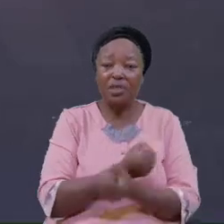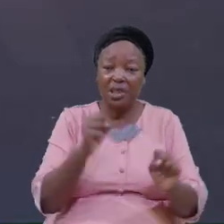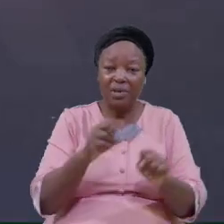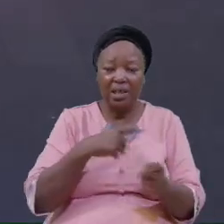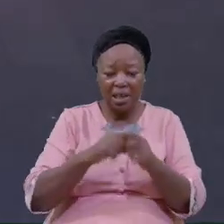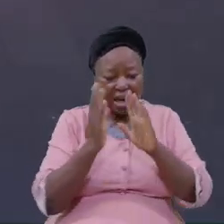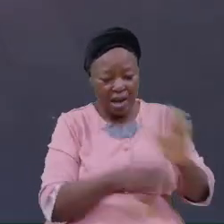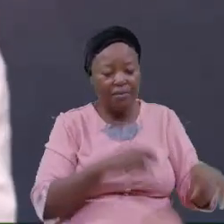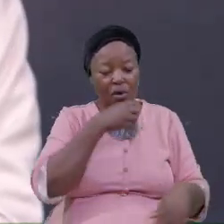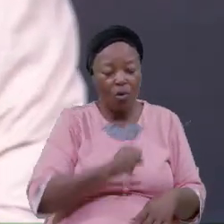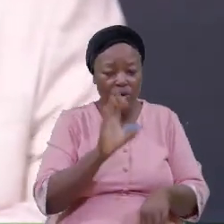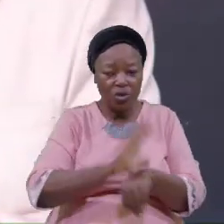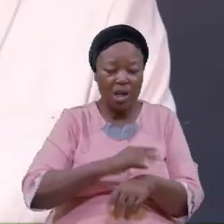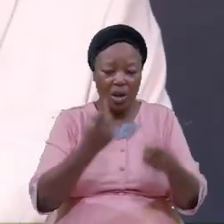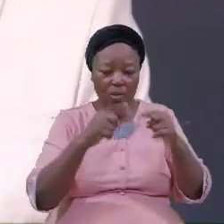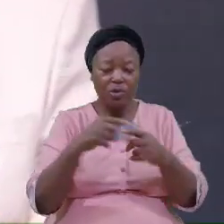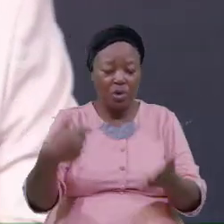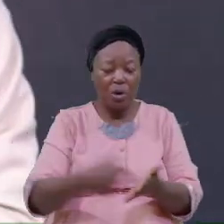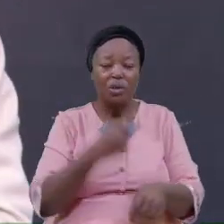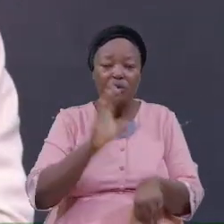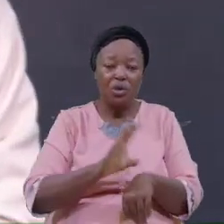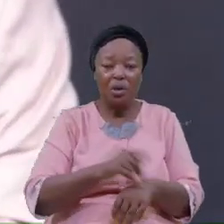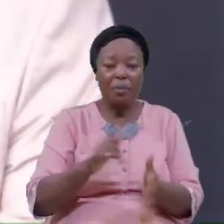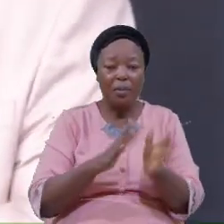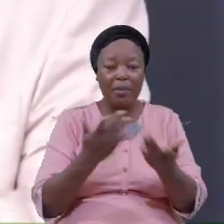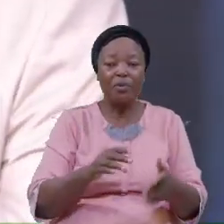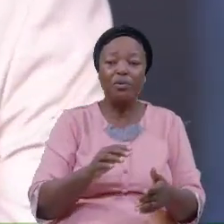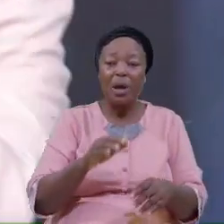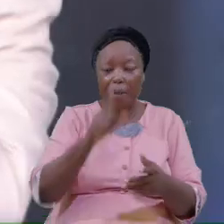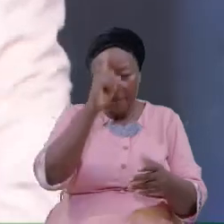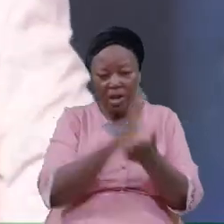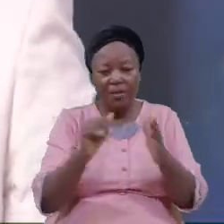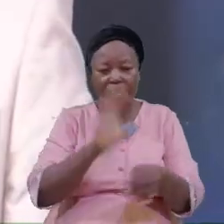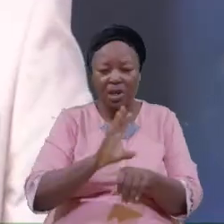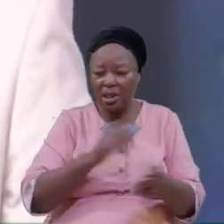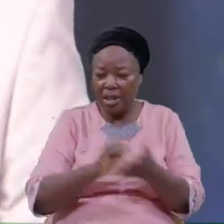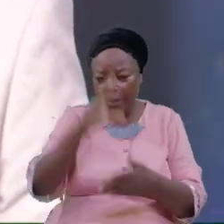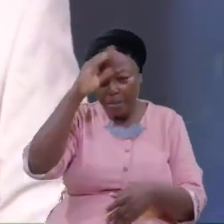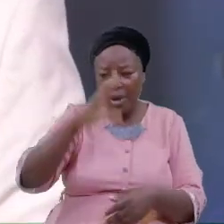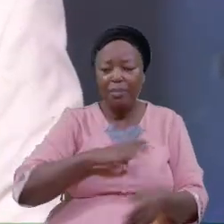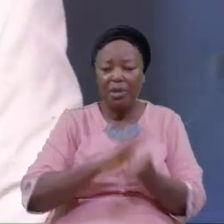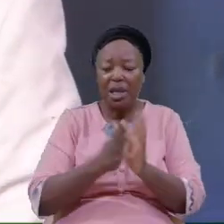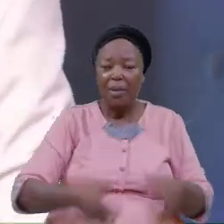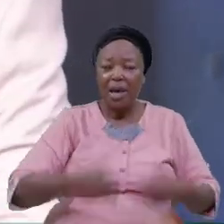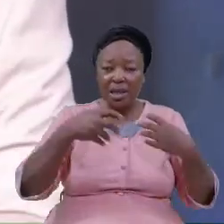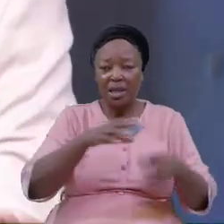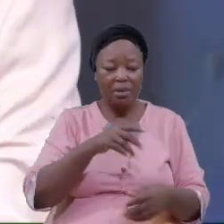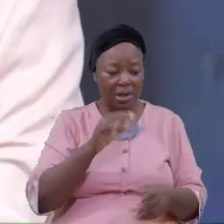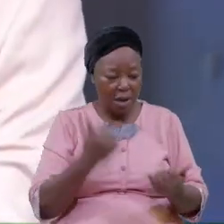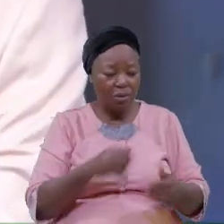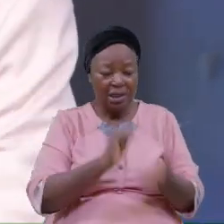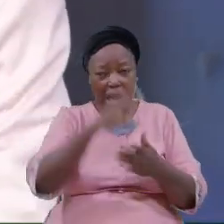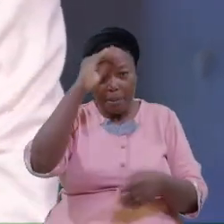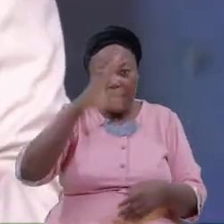gospel church, Bible believing church, and the man was angry. Now, he wasn't born again at that time. He